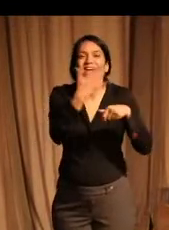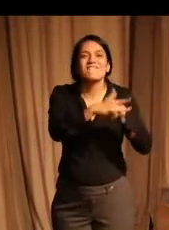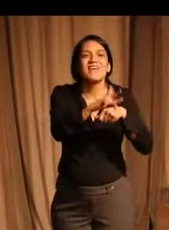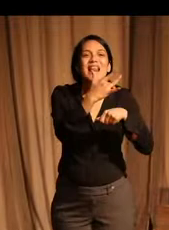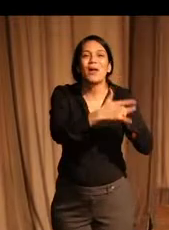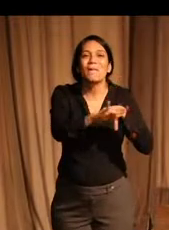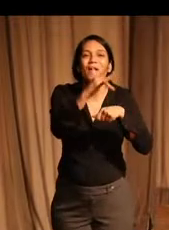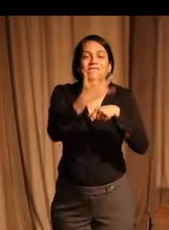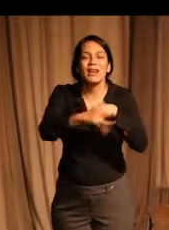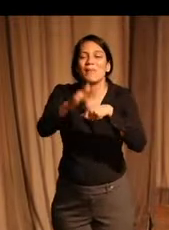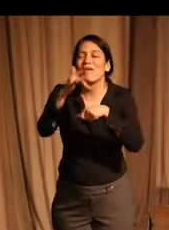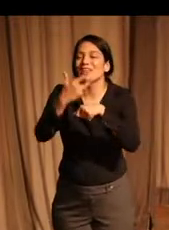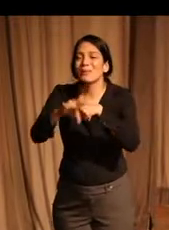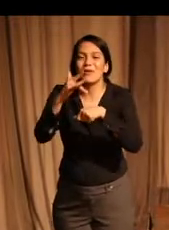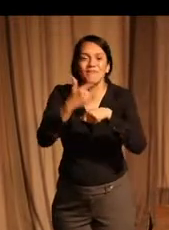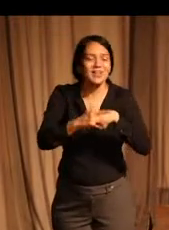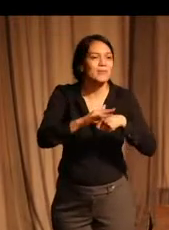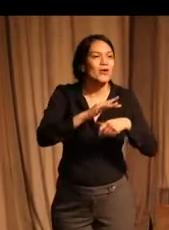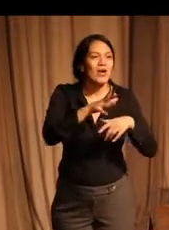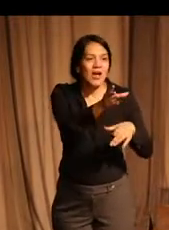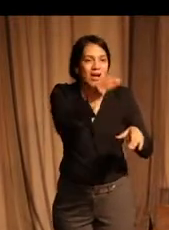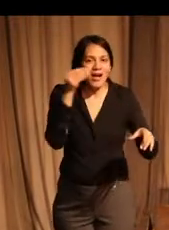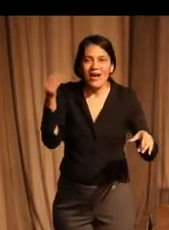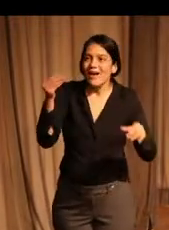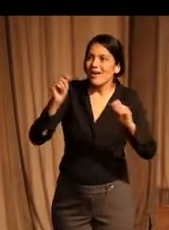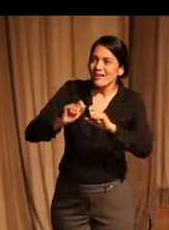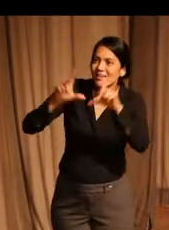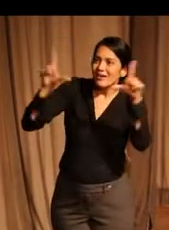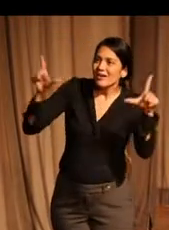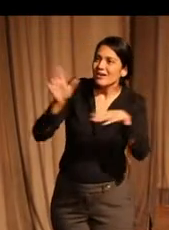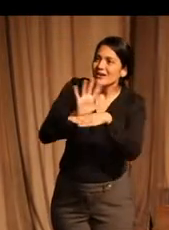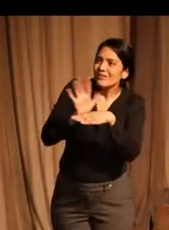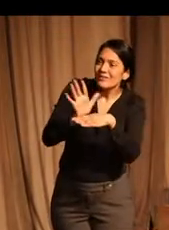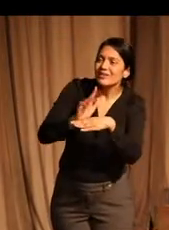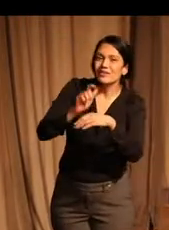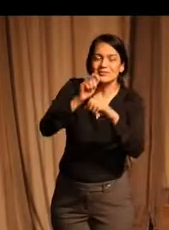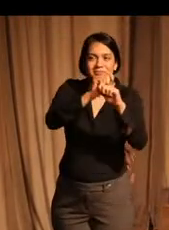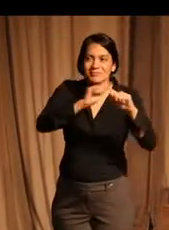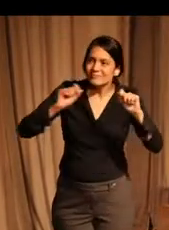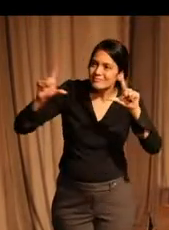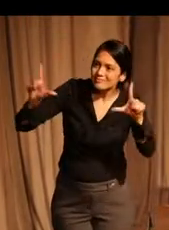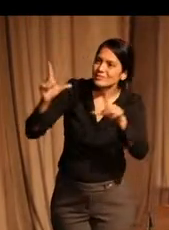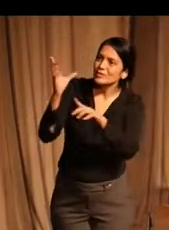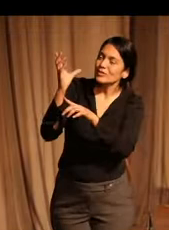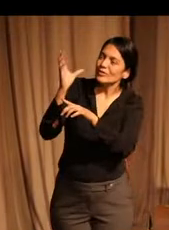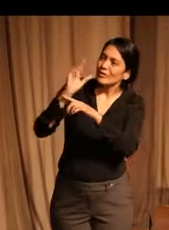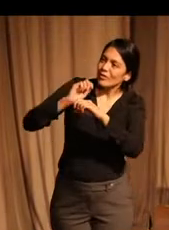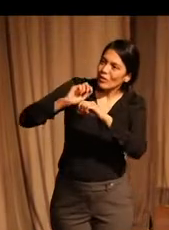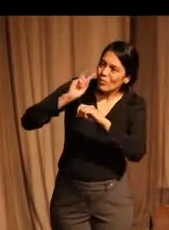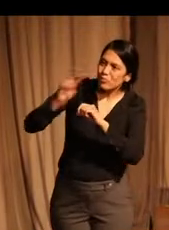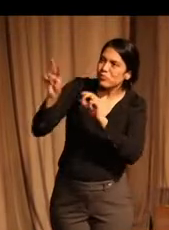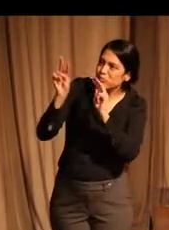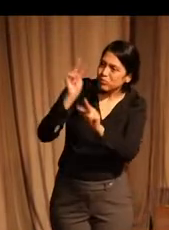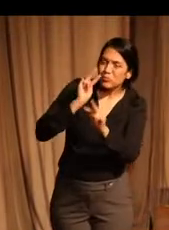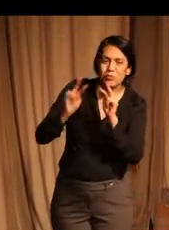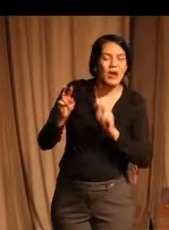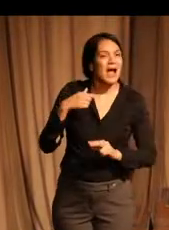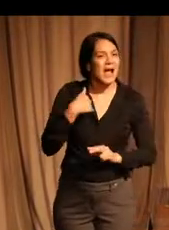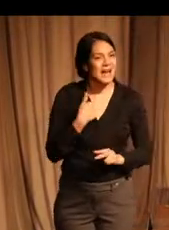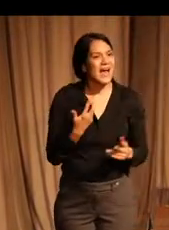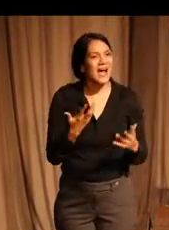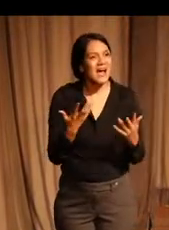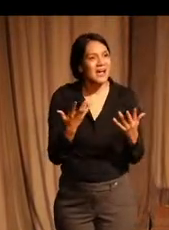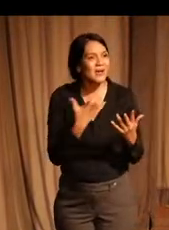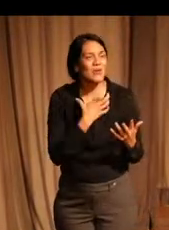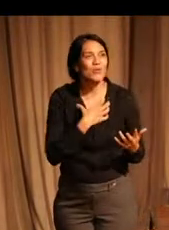And I hope that a lot of young filmmakers will keep going and make whatever film they